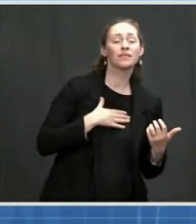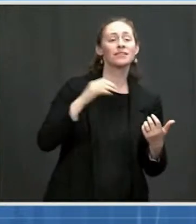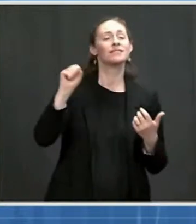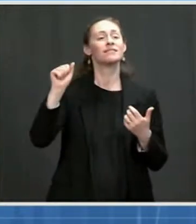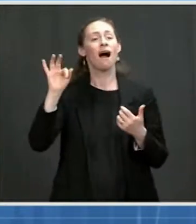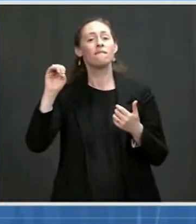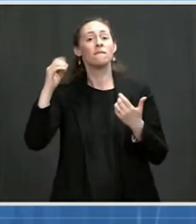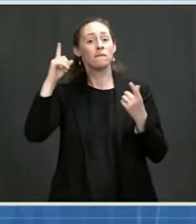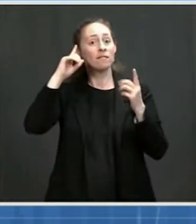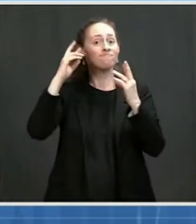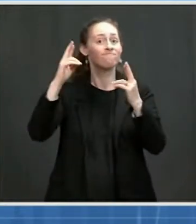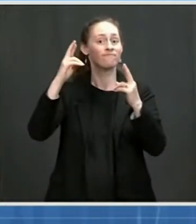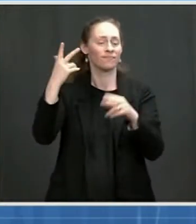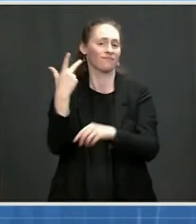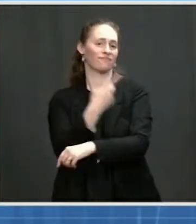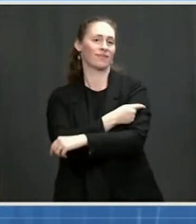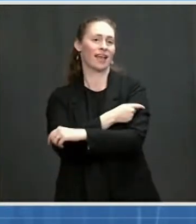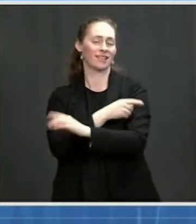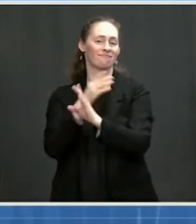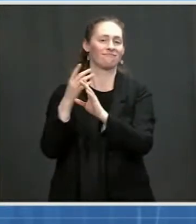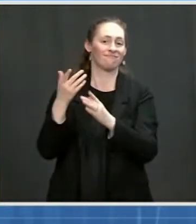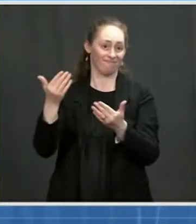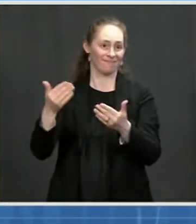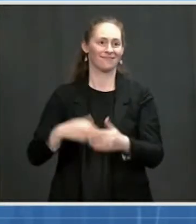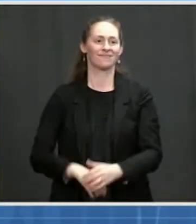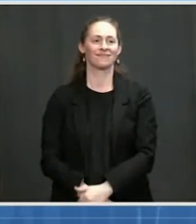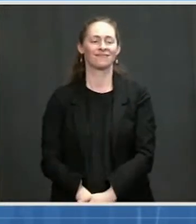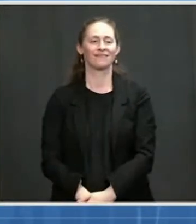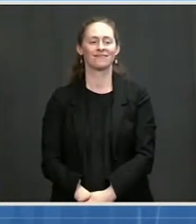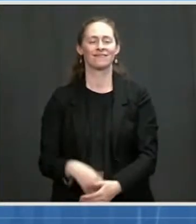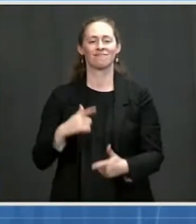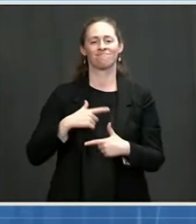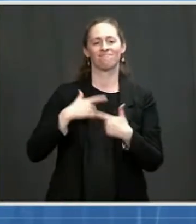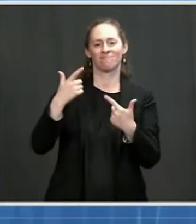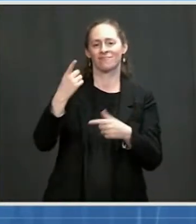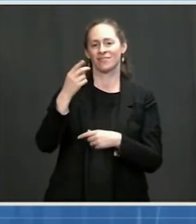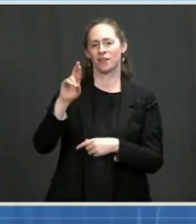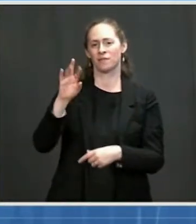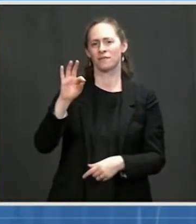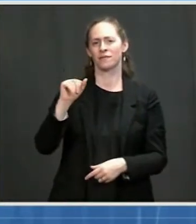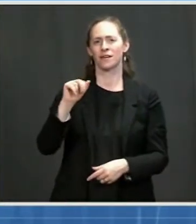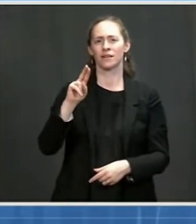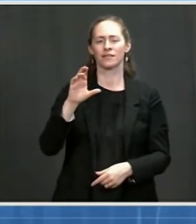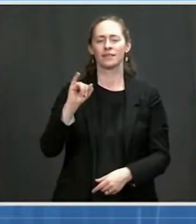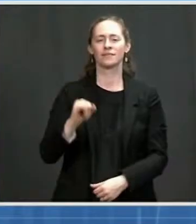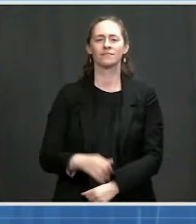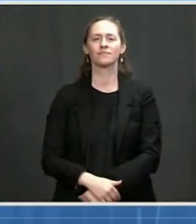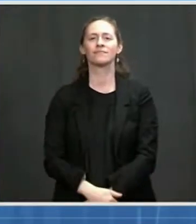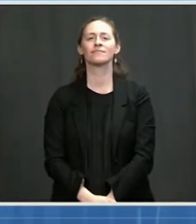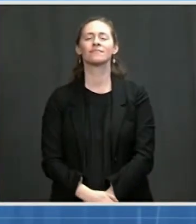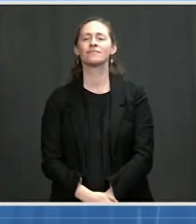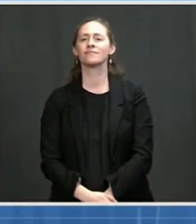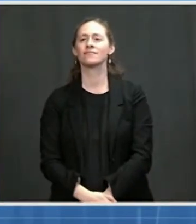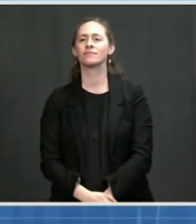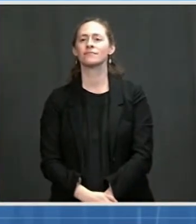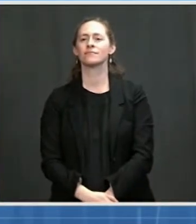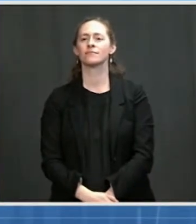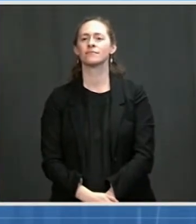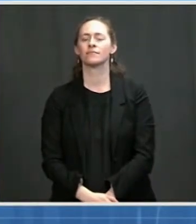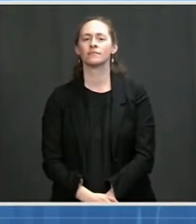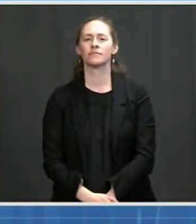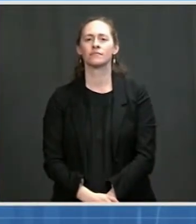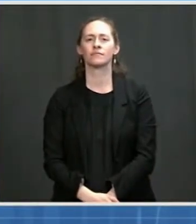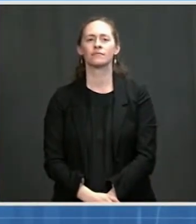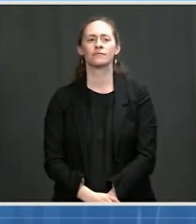weekend. Thank you. I'll now turn things over to Dr. Fauci. Thank you very much, Dr. Walensky. So let me just talk a